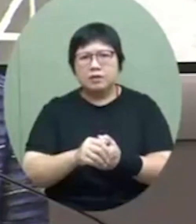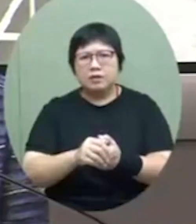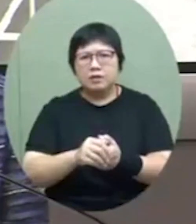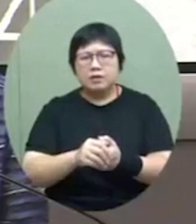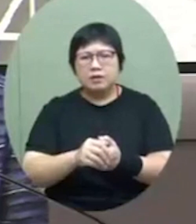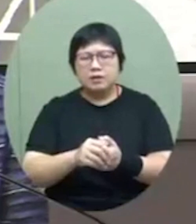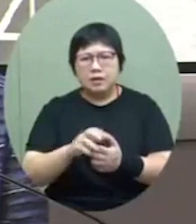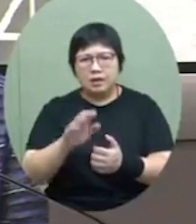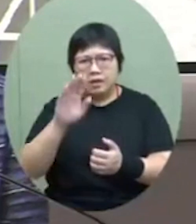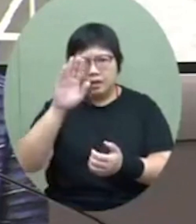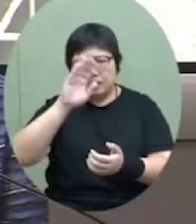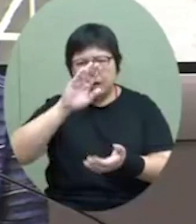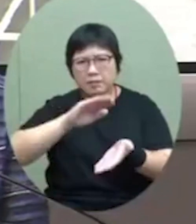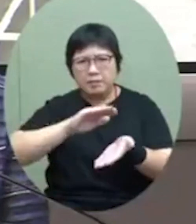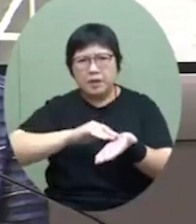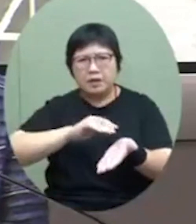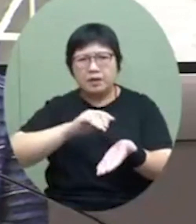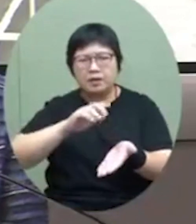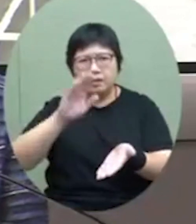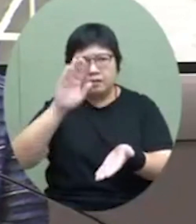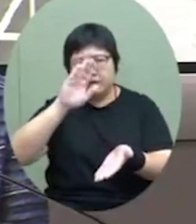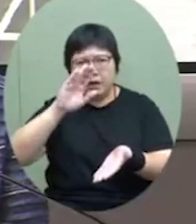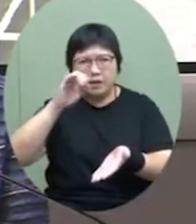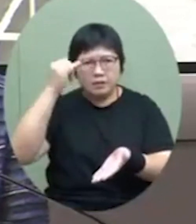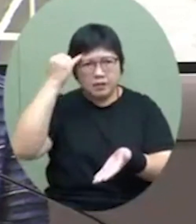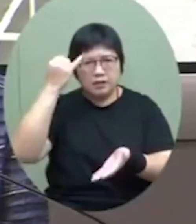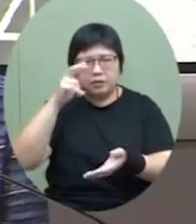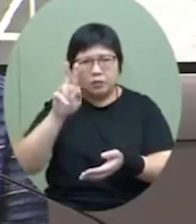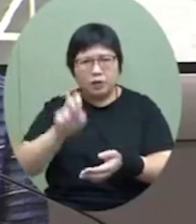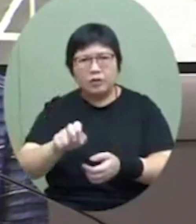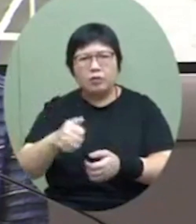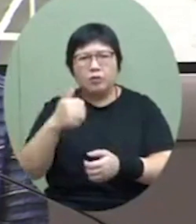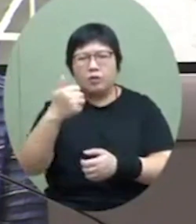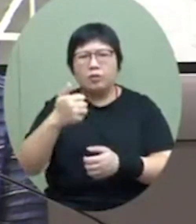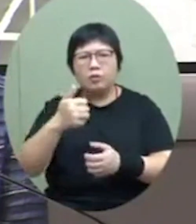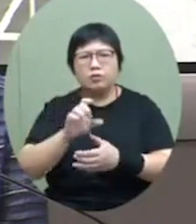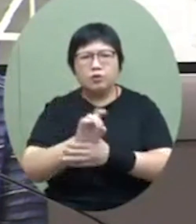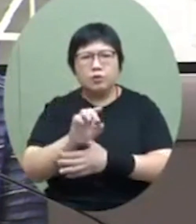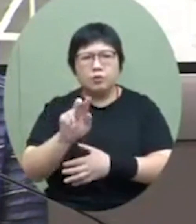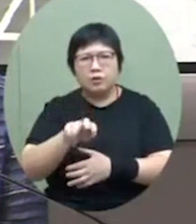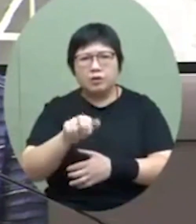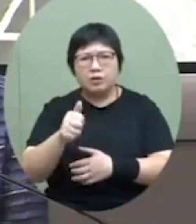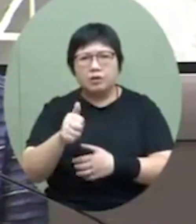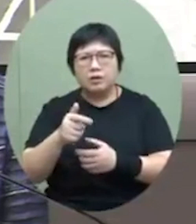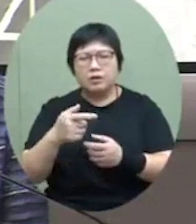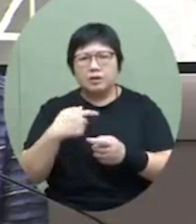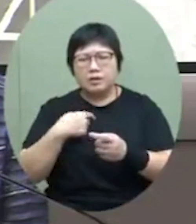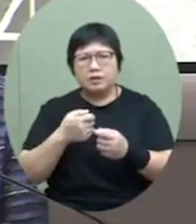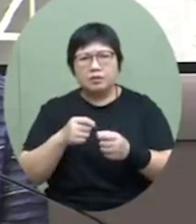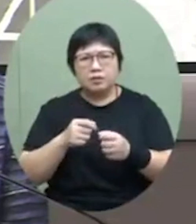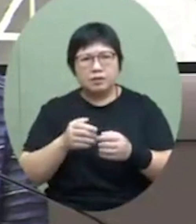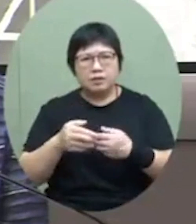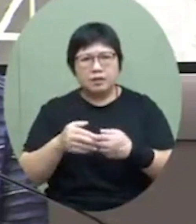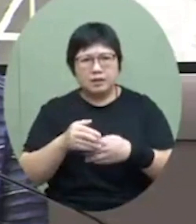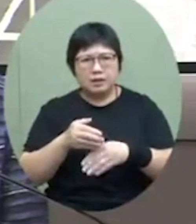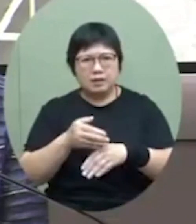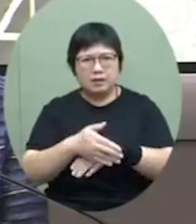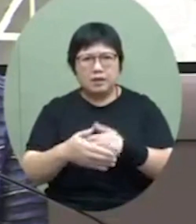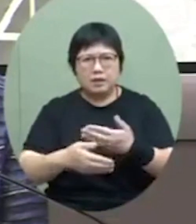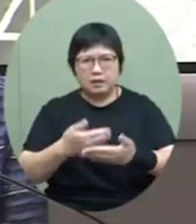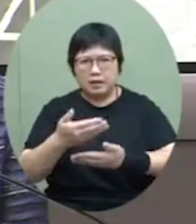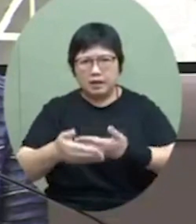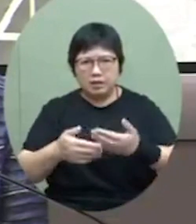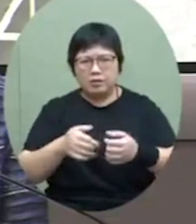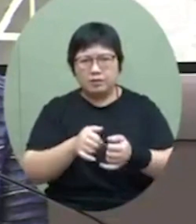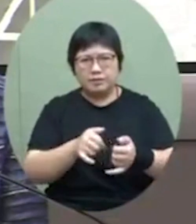a free surface the second principle is we have to observe the social distancing measures i could not allow thousands of hong kong